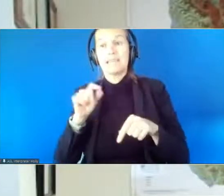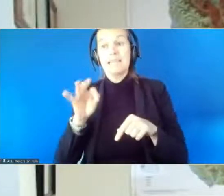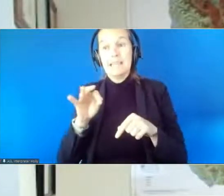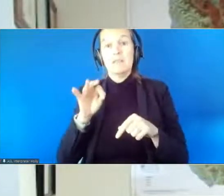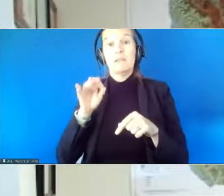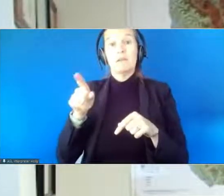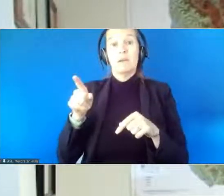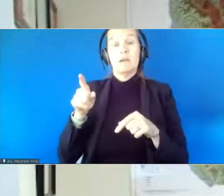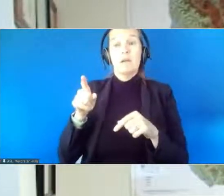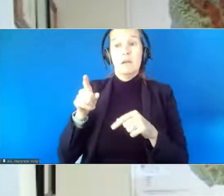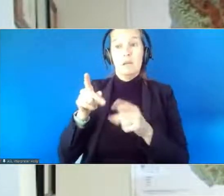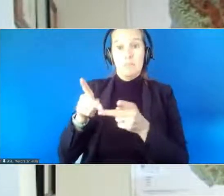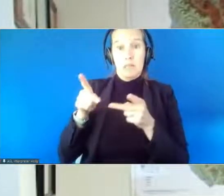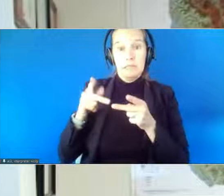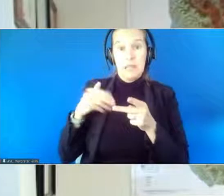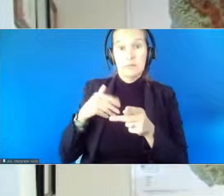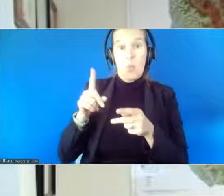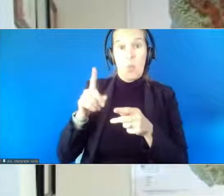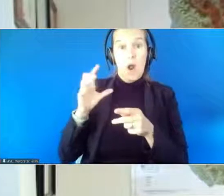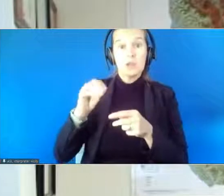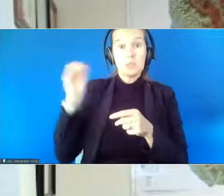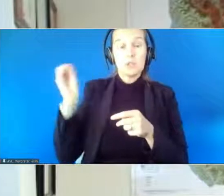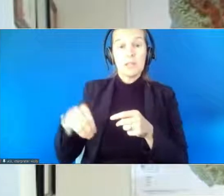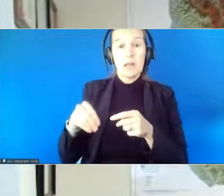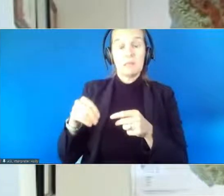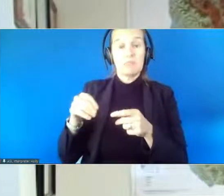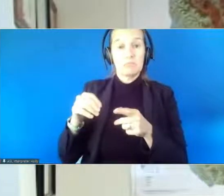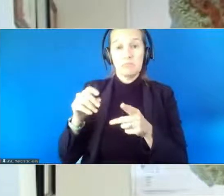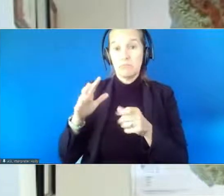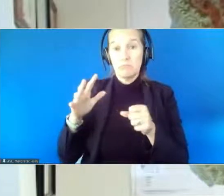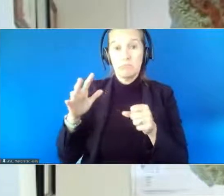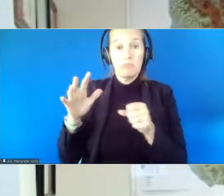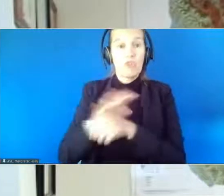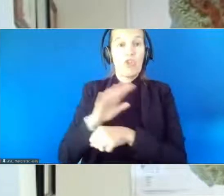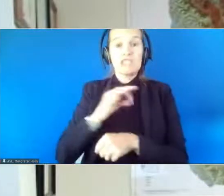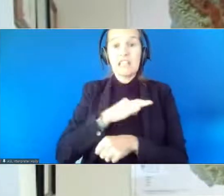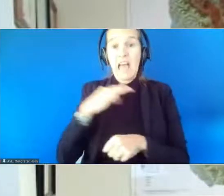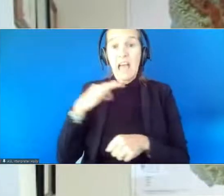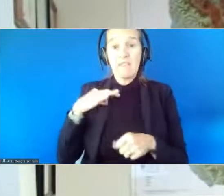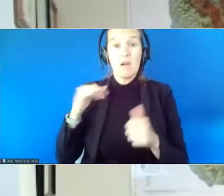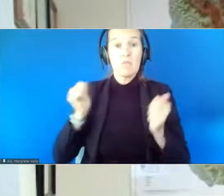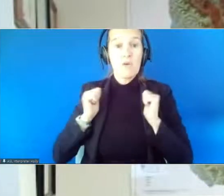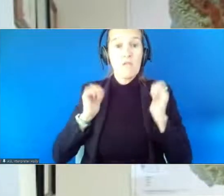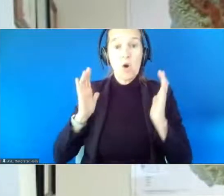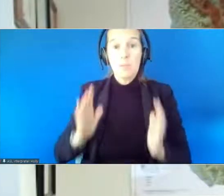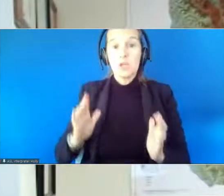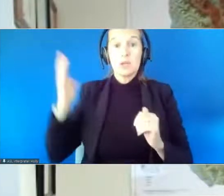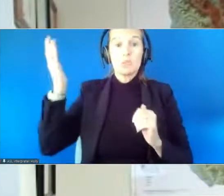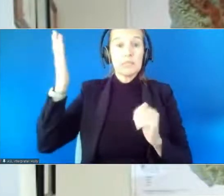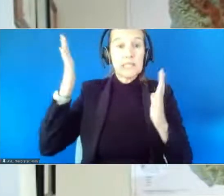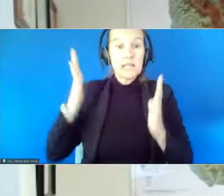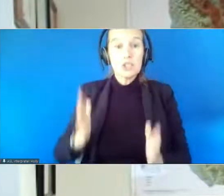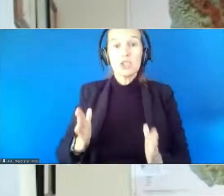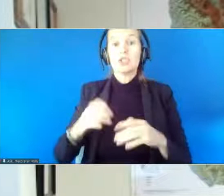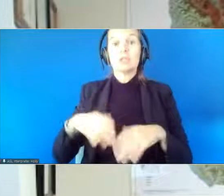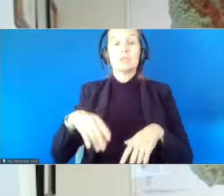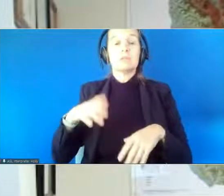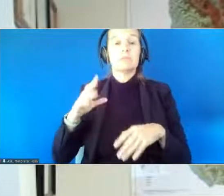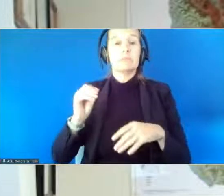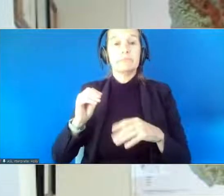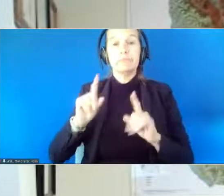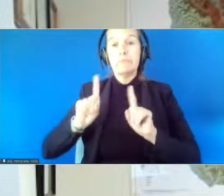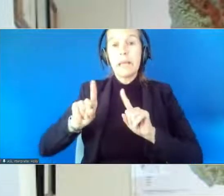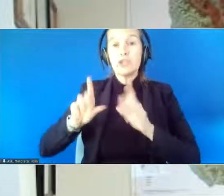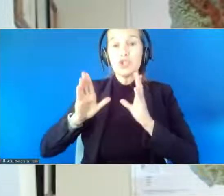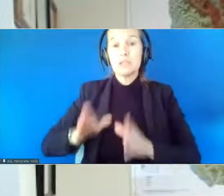100% compliance with full vaccination of all staff, all performers and presenters and patrons. The performers